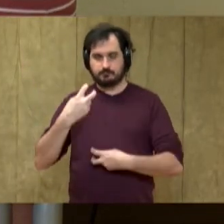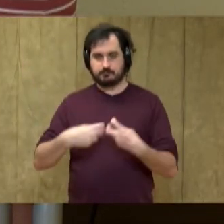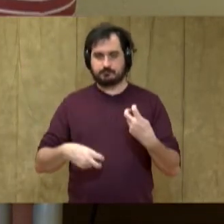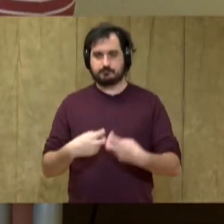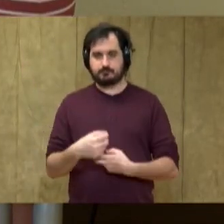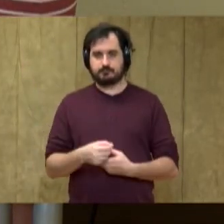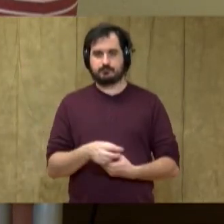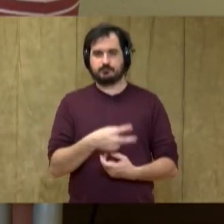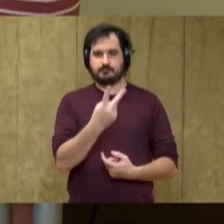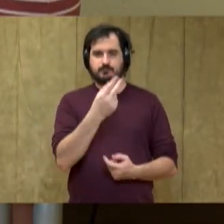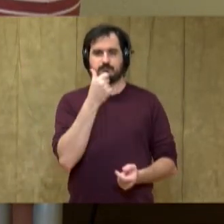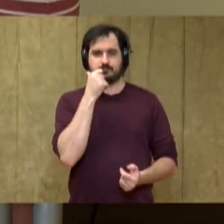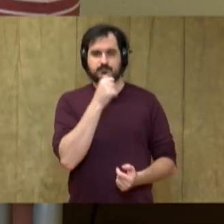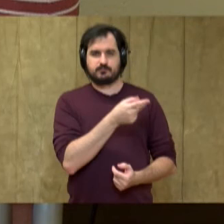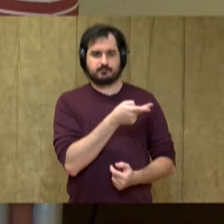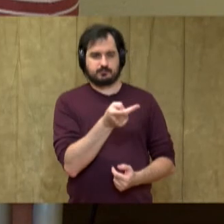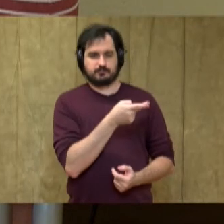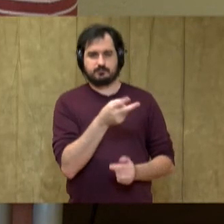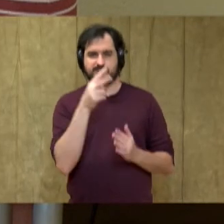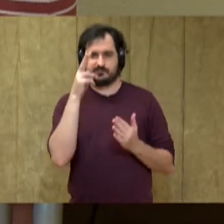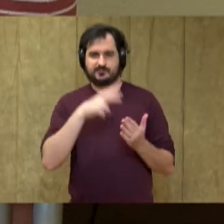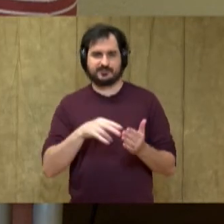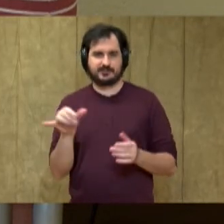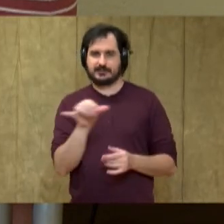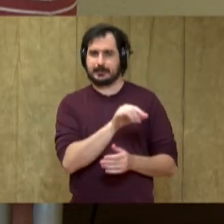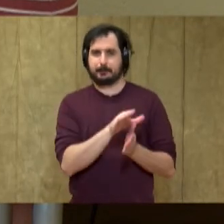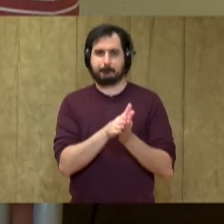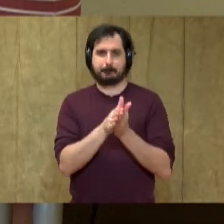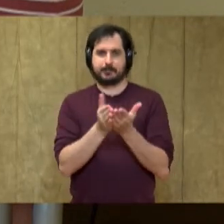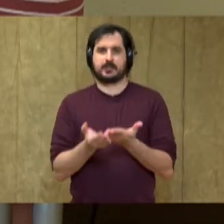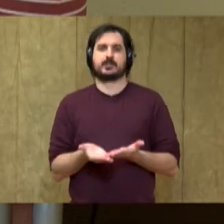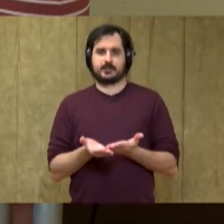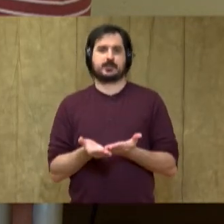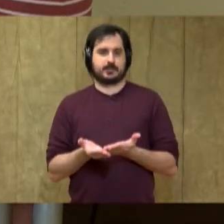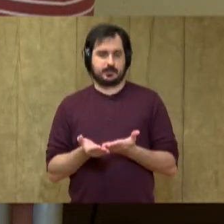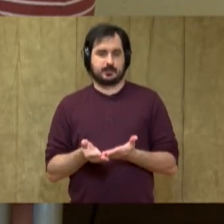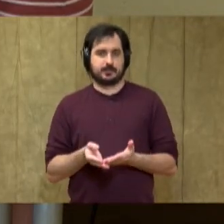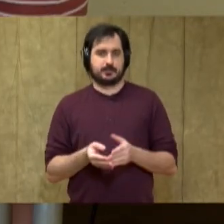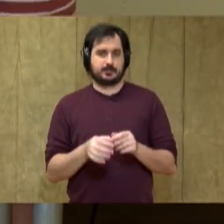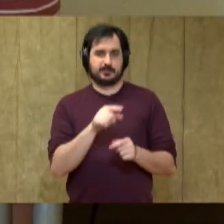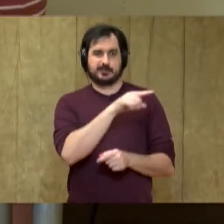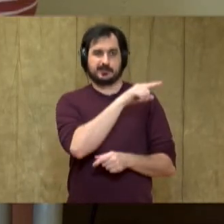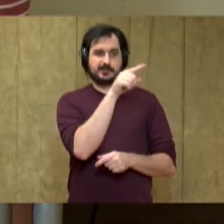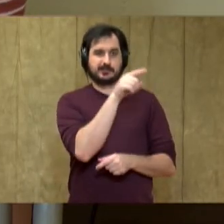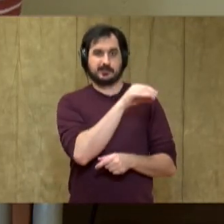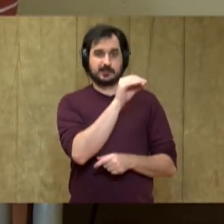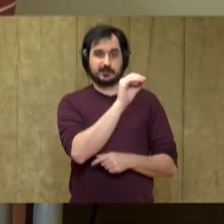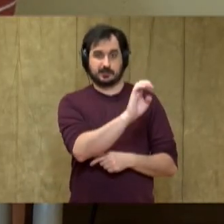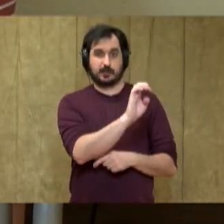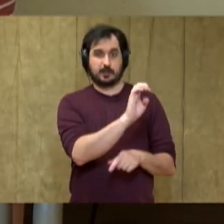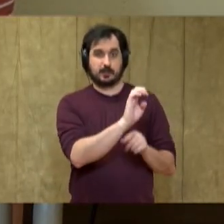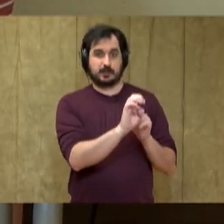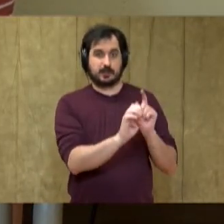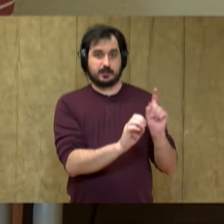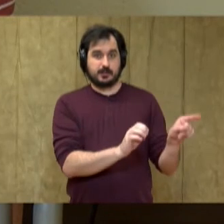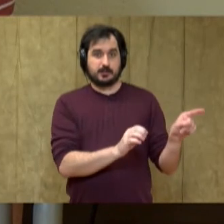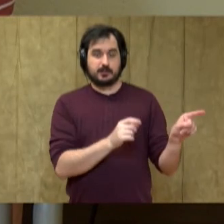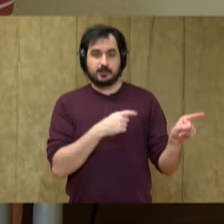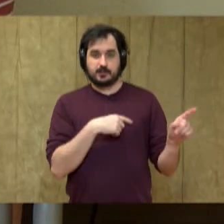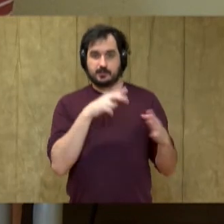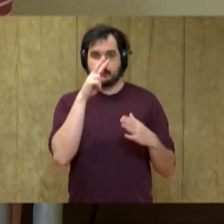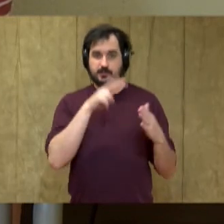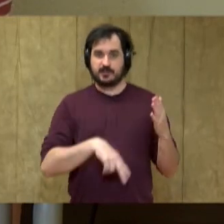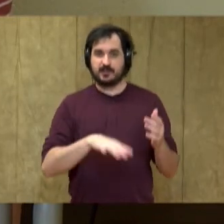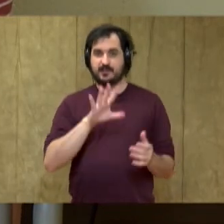Chloe are reading the same book. Zoe has read, can you say that decimal?